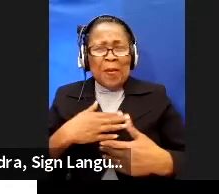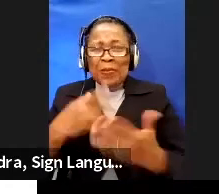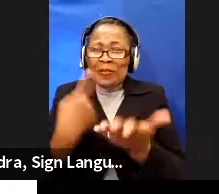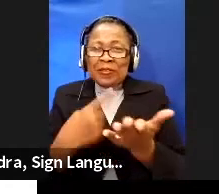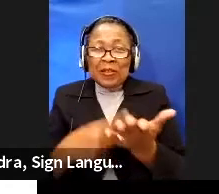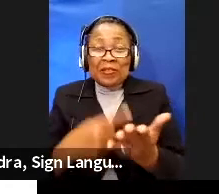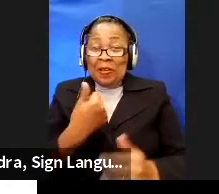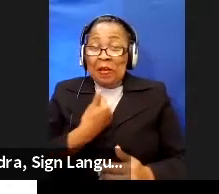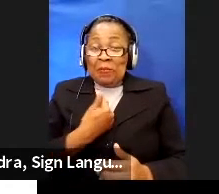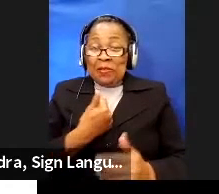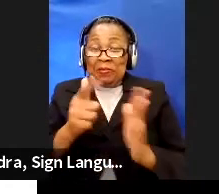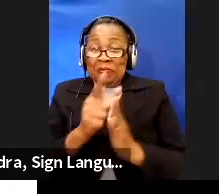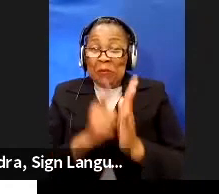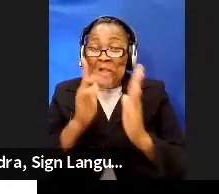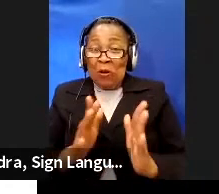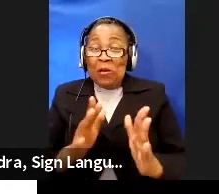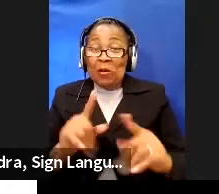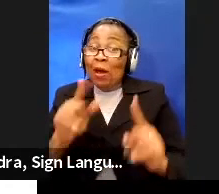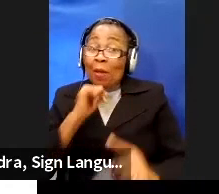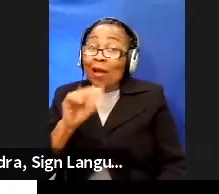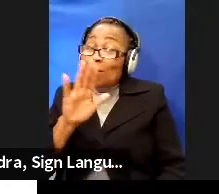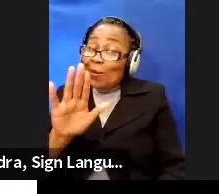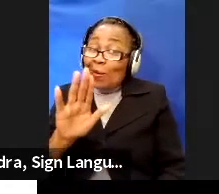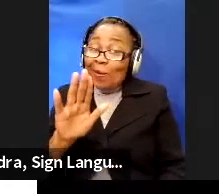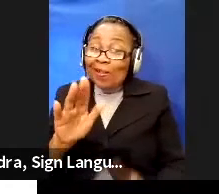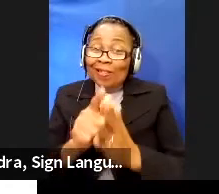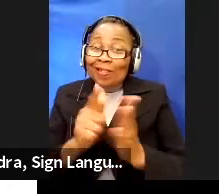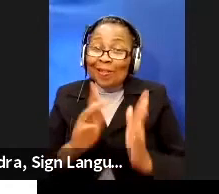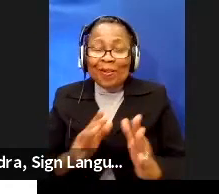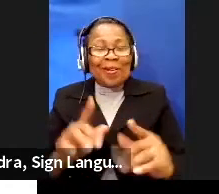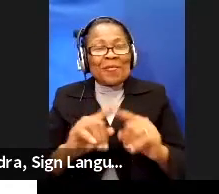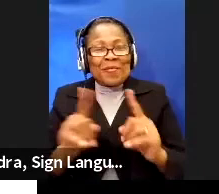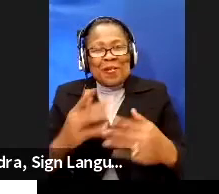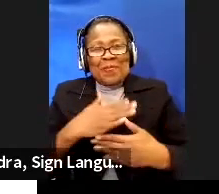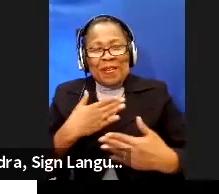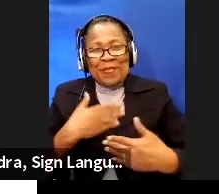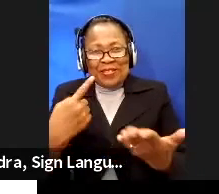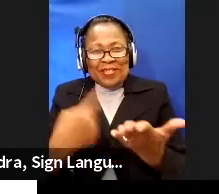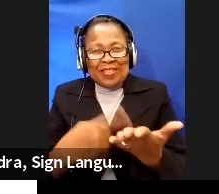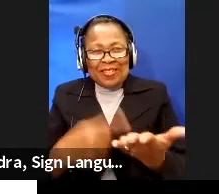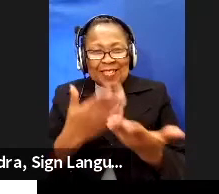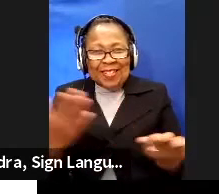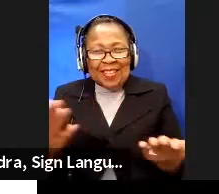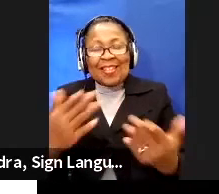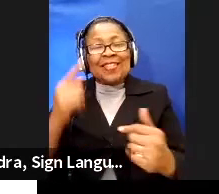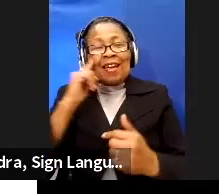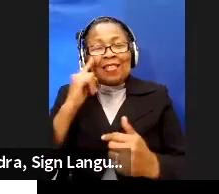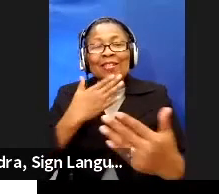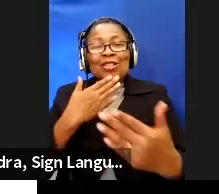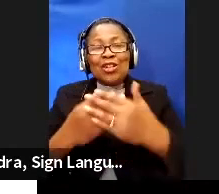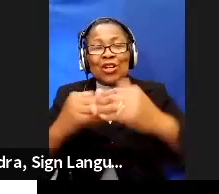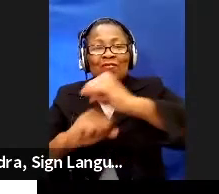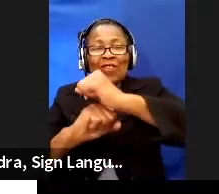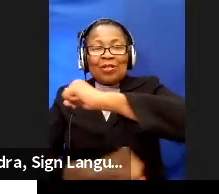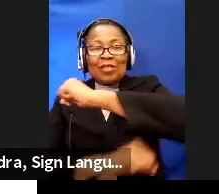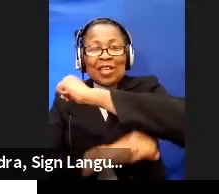I'm not your lawyer, so keep that in mind, but I'm still happy to talk about these things because I think this is a good foundation from which to start your